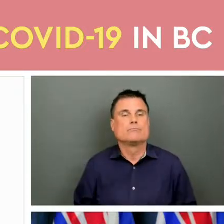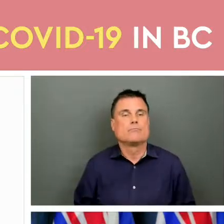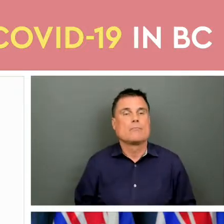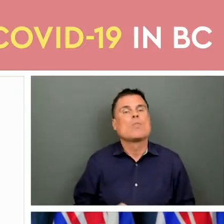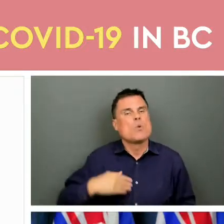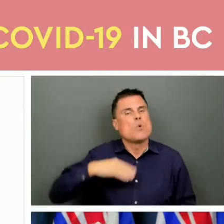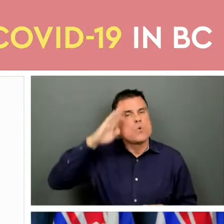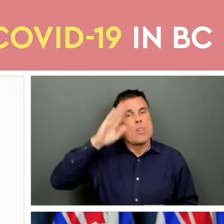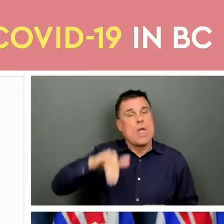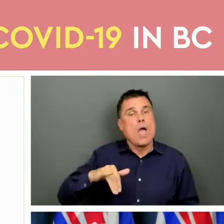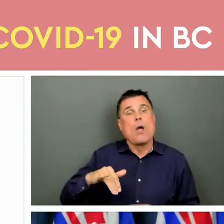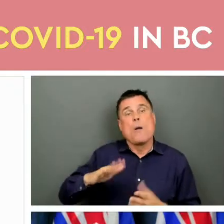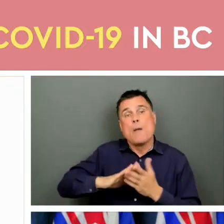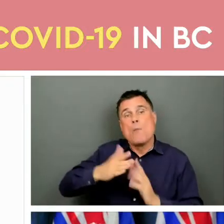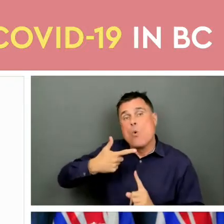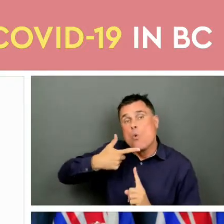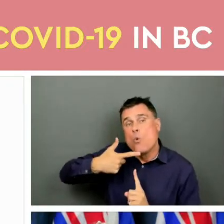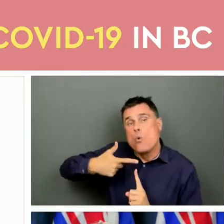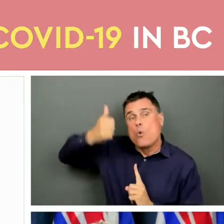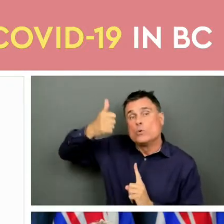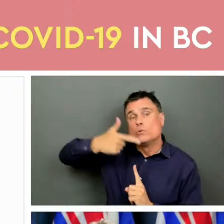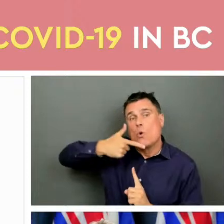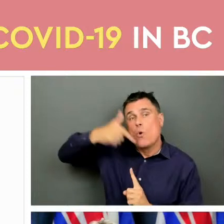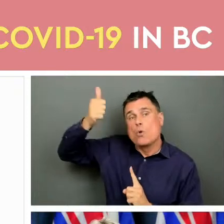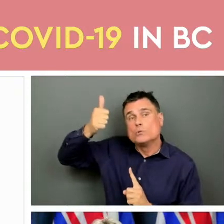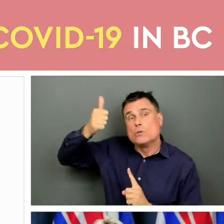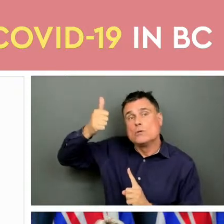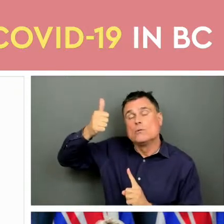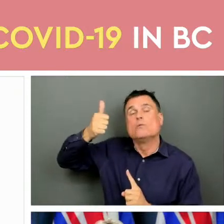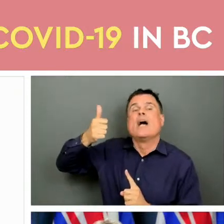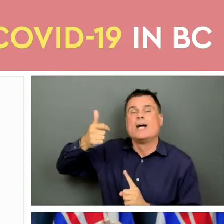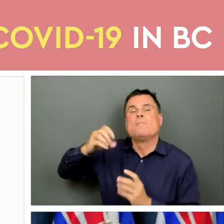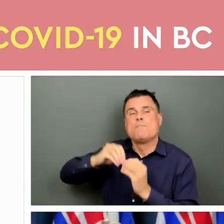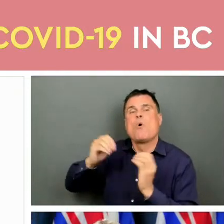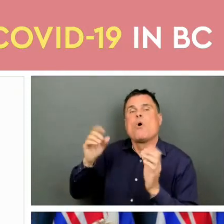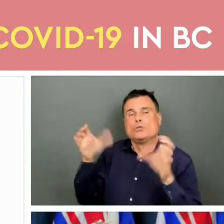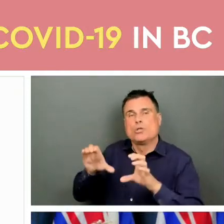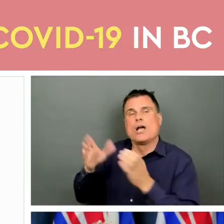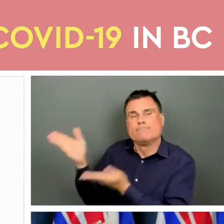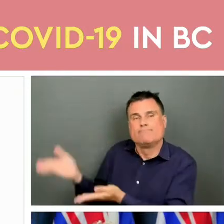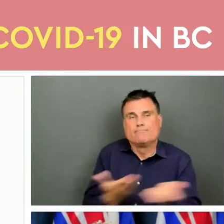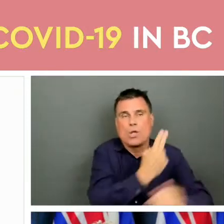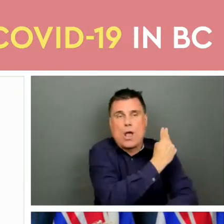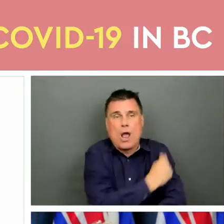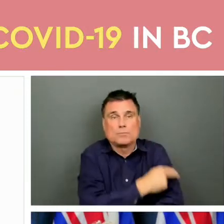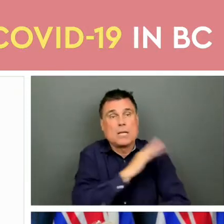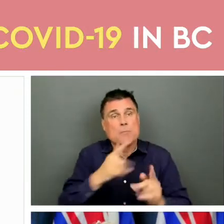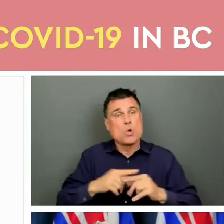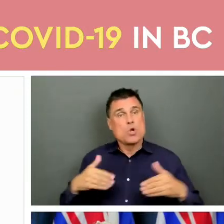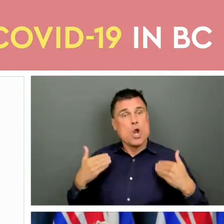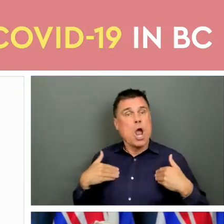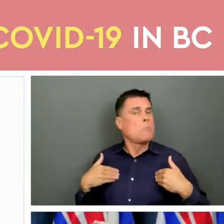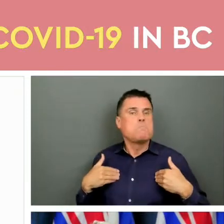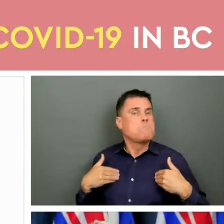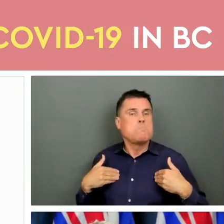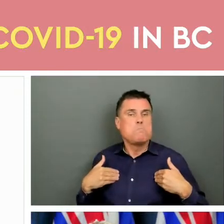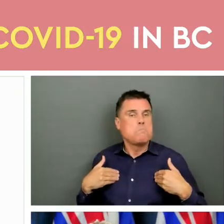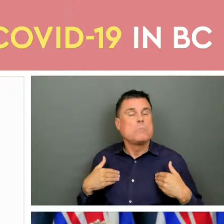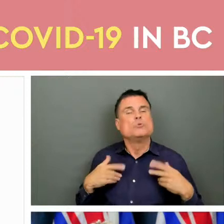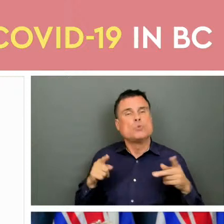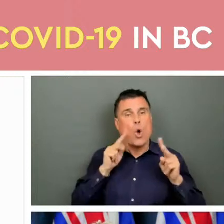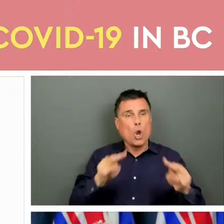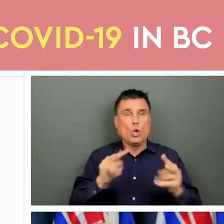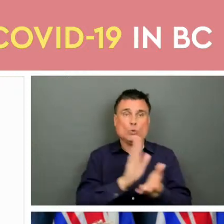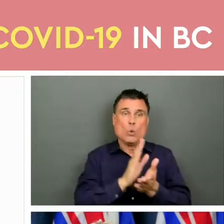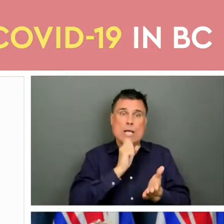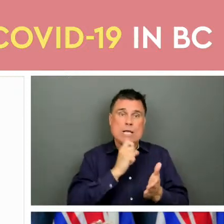increases. We have been paying particular attention to school-age children, so 5 to 18